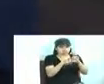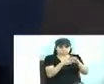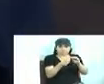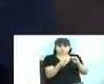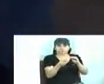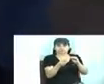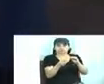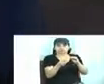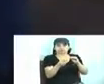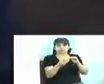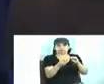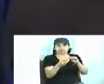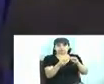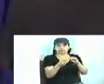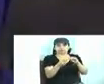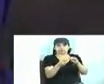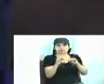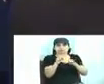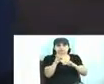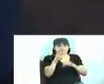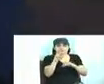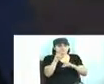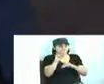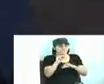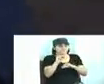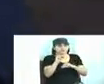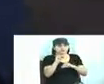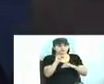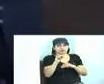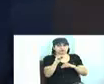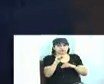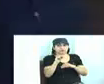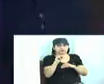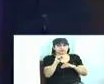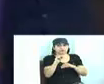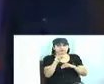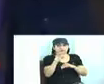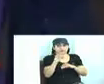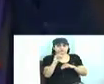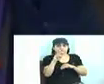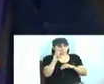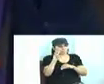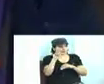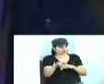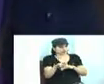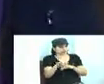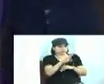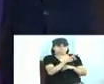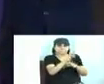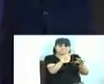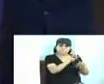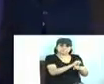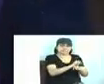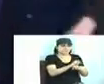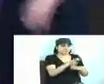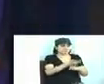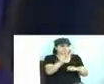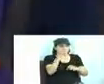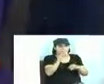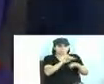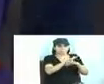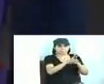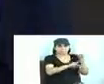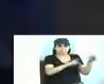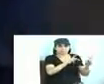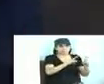Leadership guru Stephen Covey, he wrote a book, Seven Habits of Highly Effective People, and the second habit happens to be begin with the end in mind. And